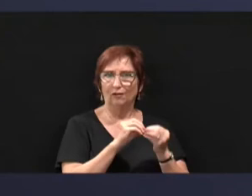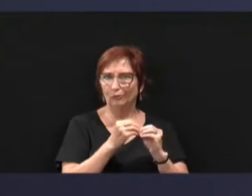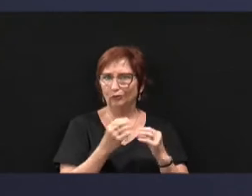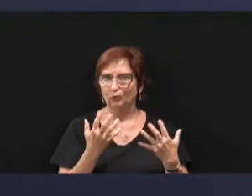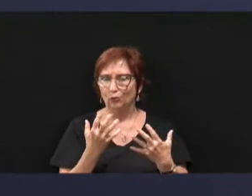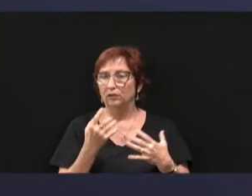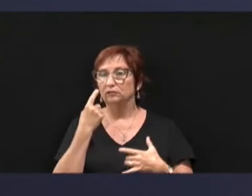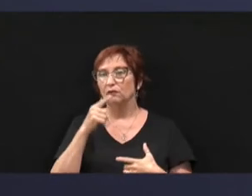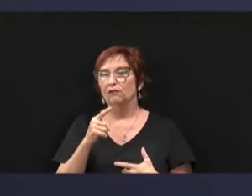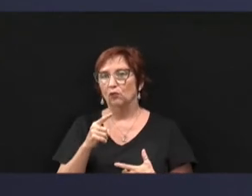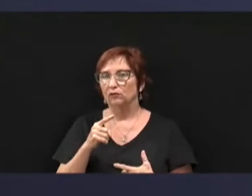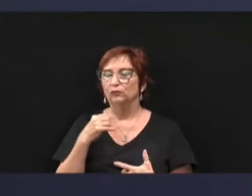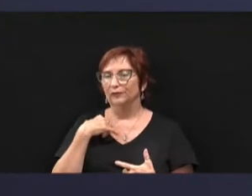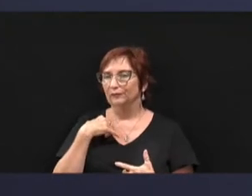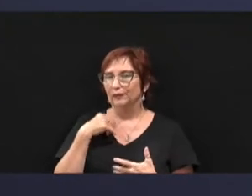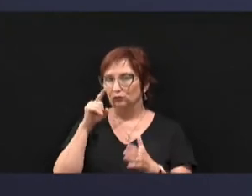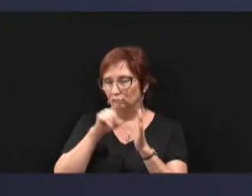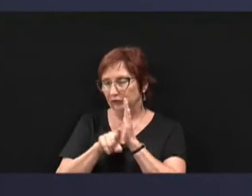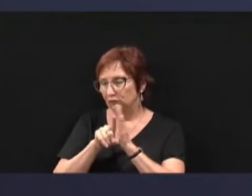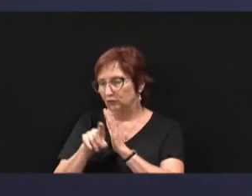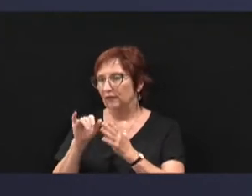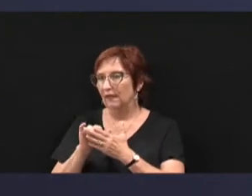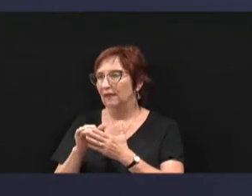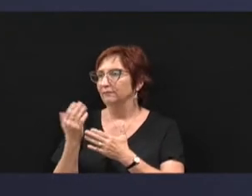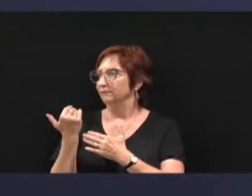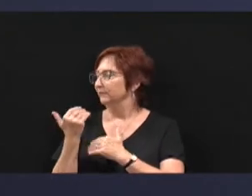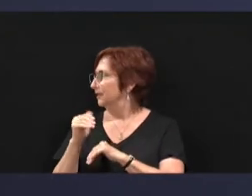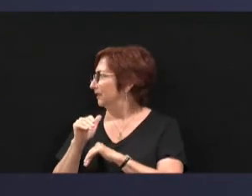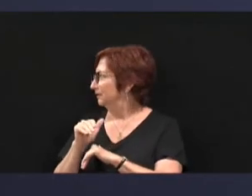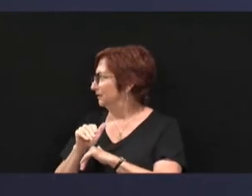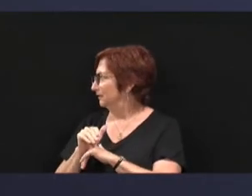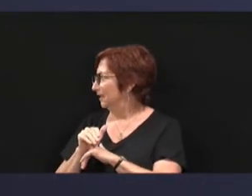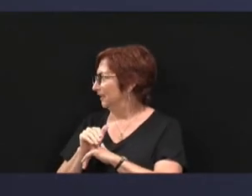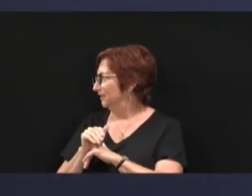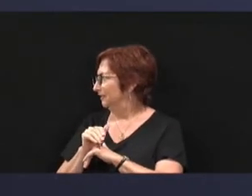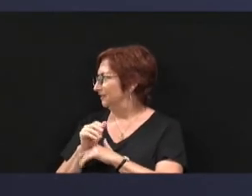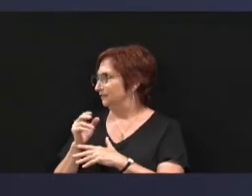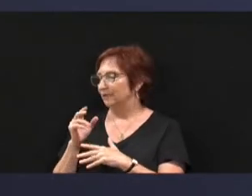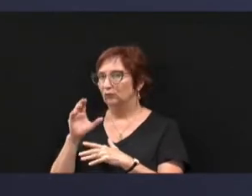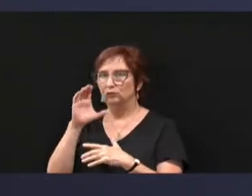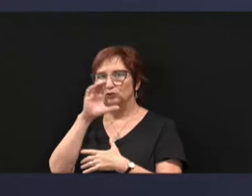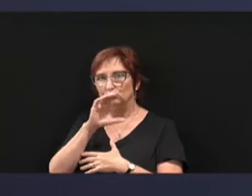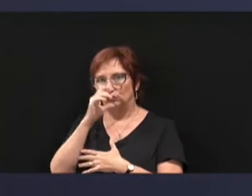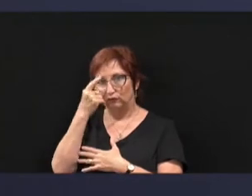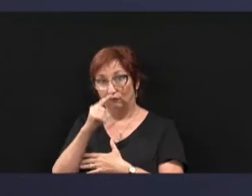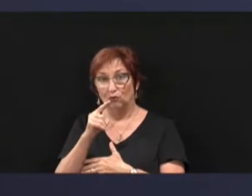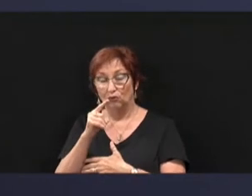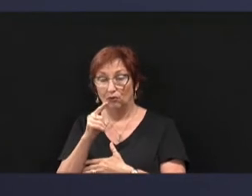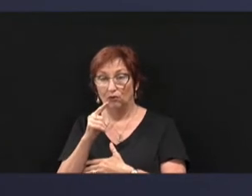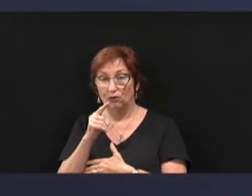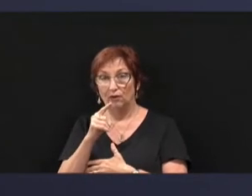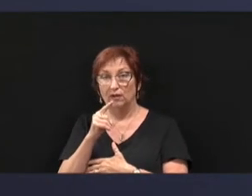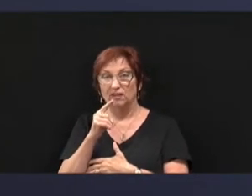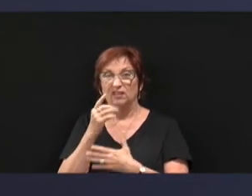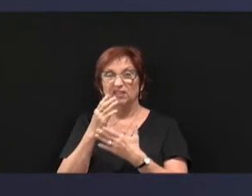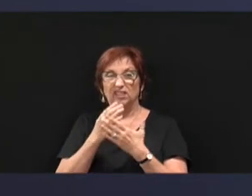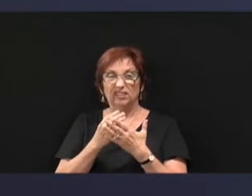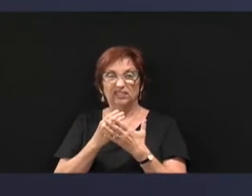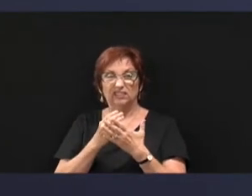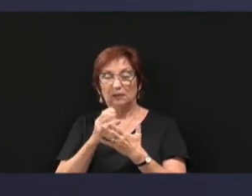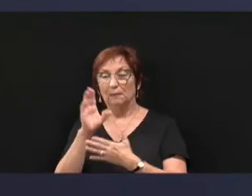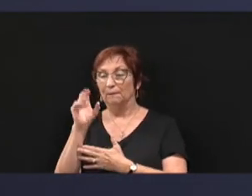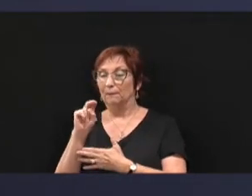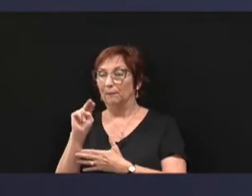I've been searching. No, not weeks. Last night, I went down a rabbit hole again, looking for some benchmark